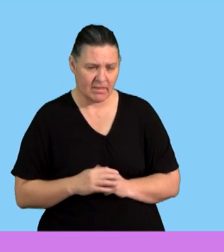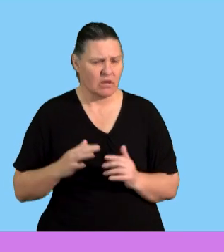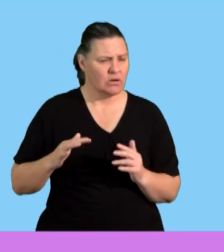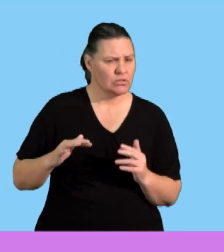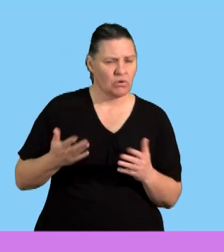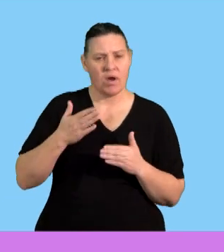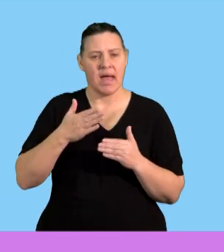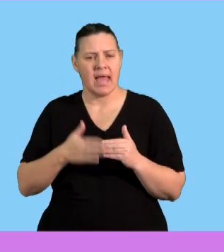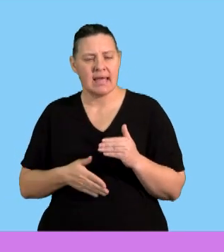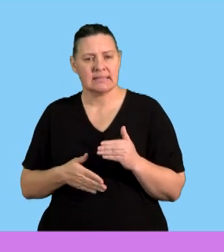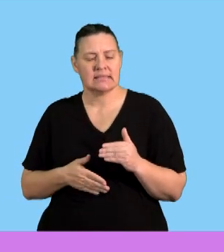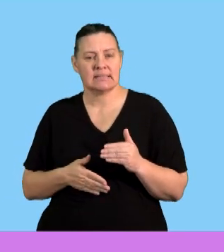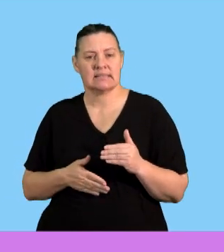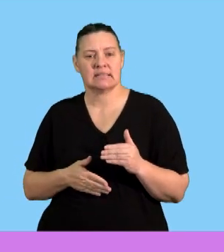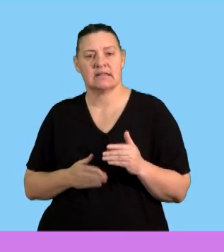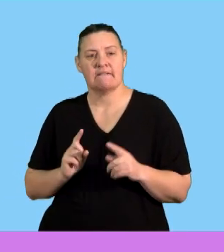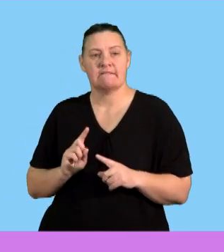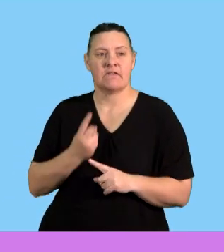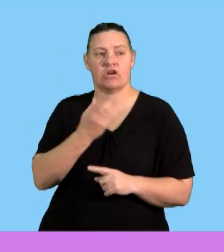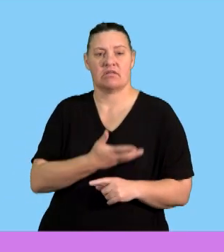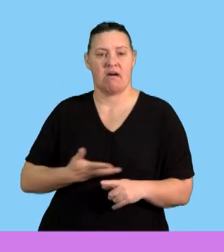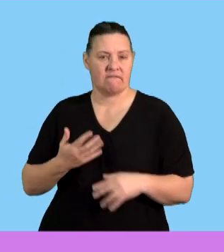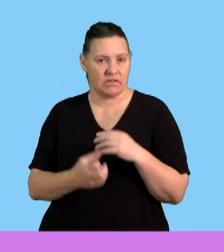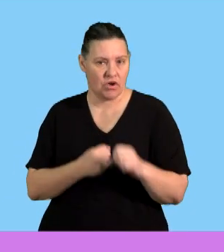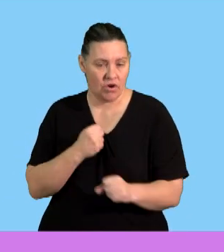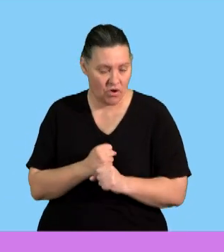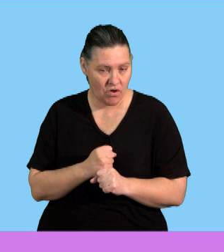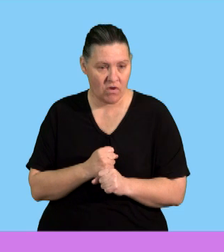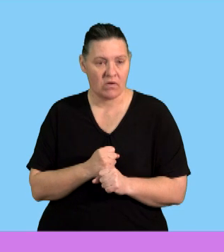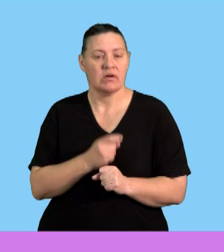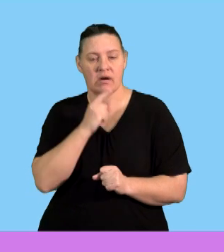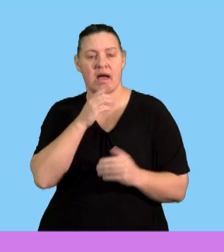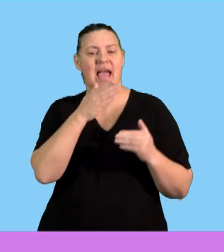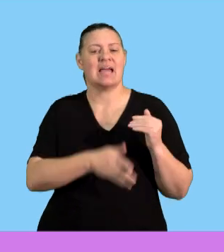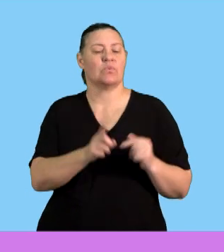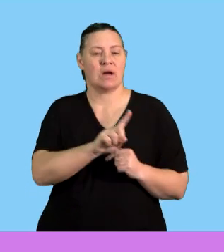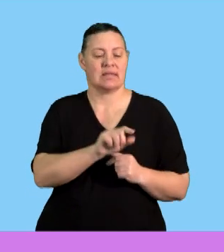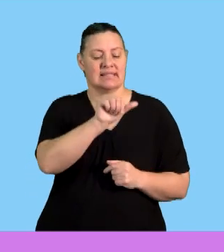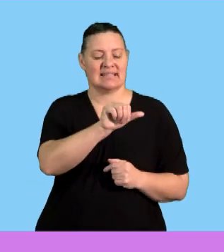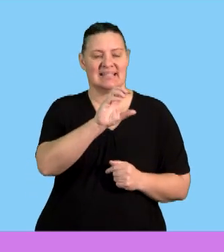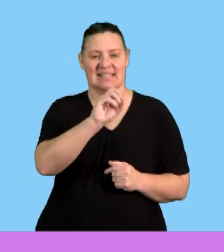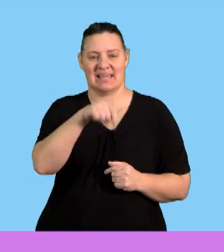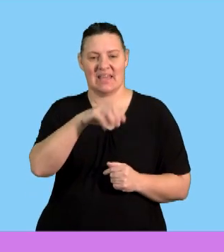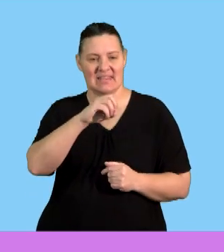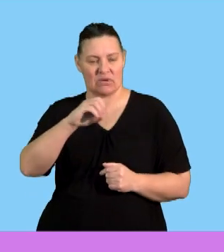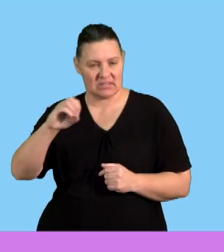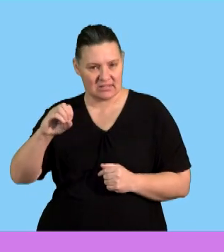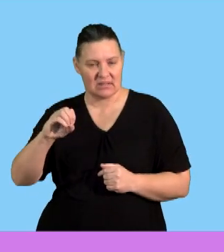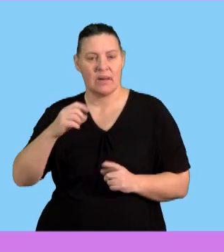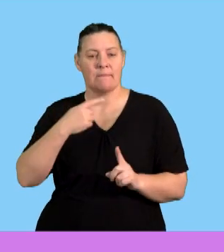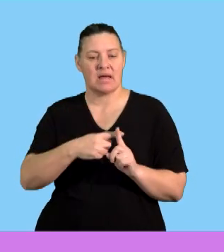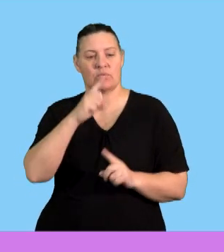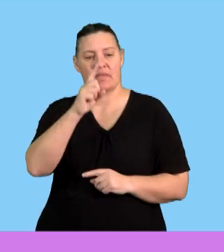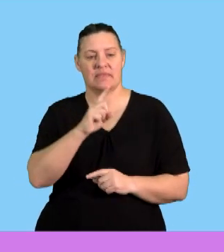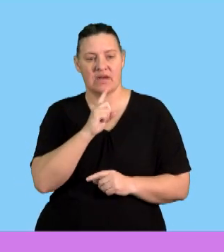1,560. So at the end of the first half of the year, he's ending with 60,000